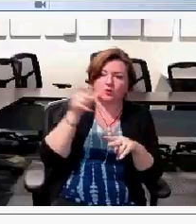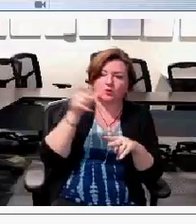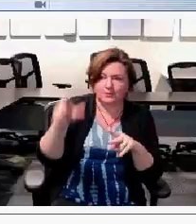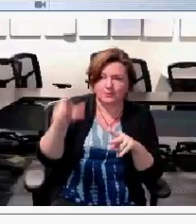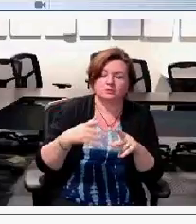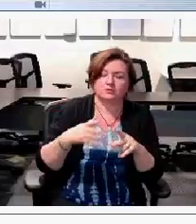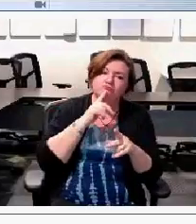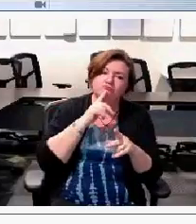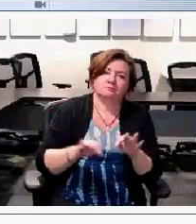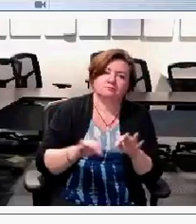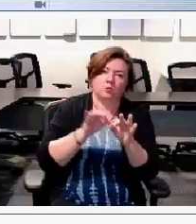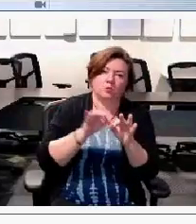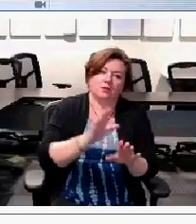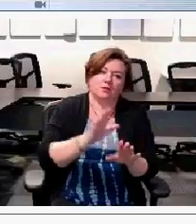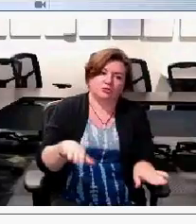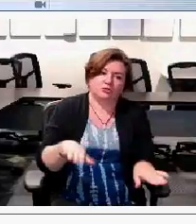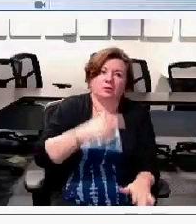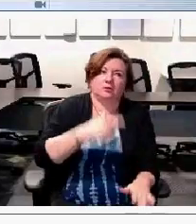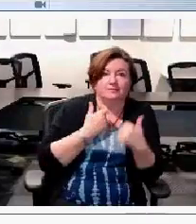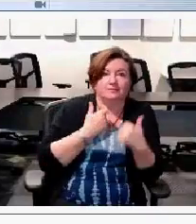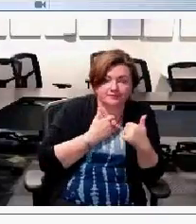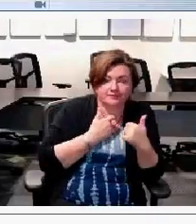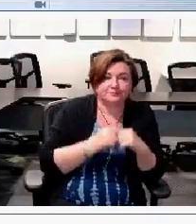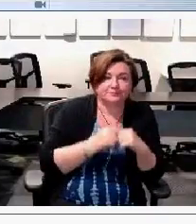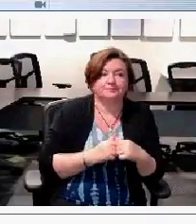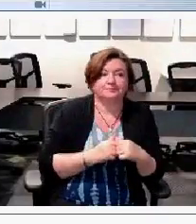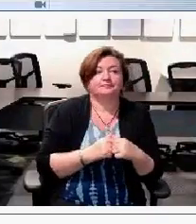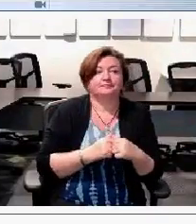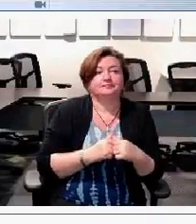to carry over strategies at home.